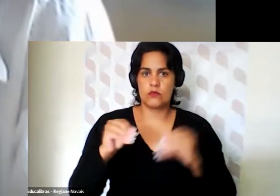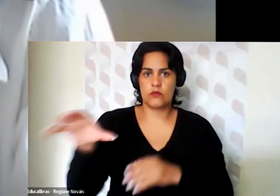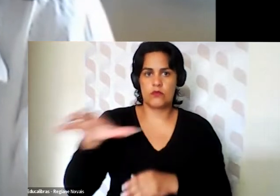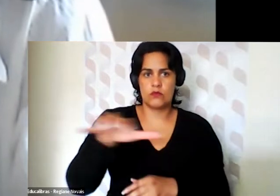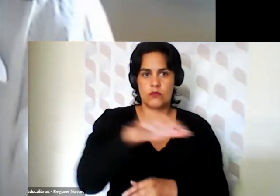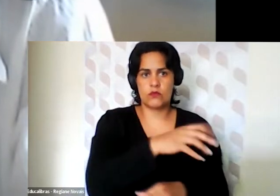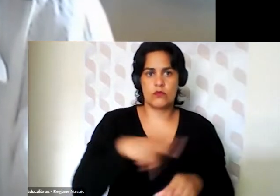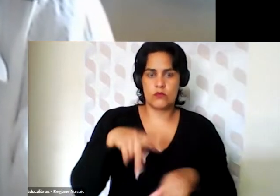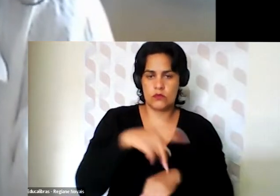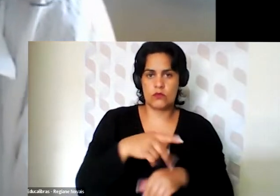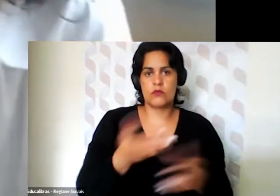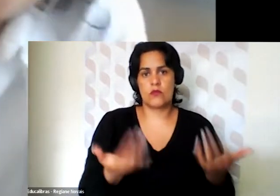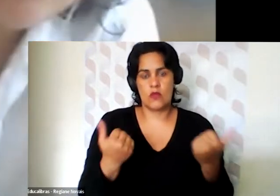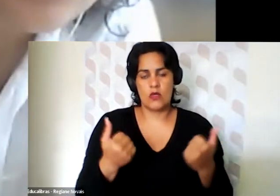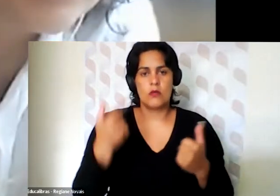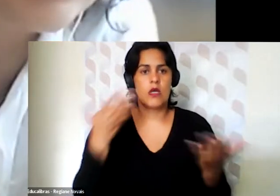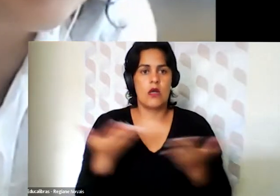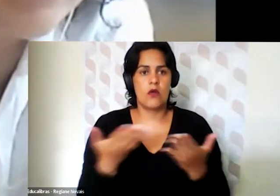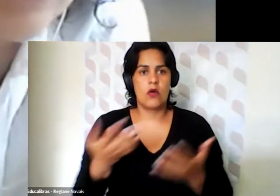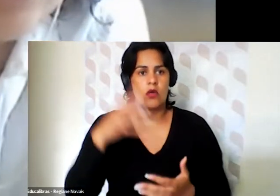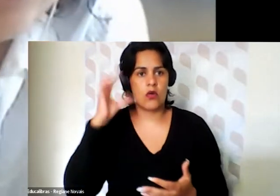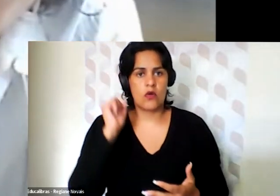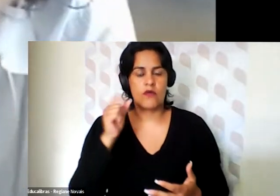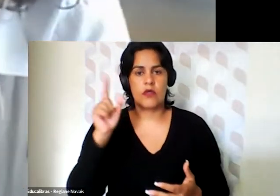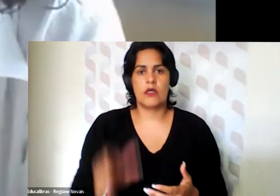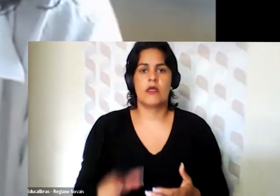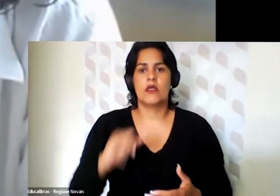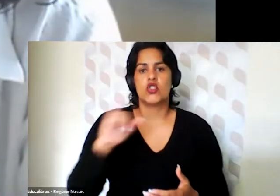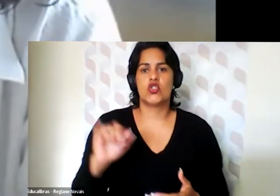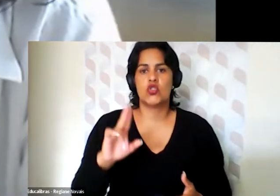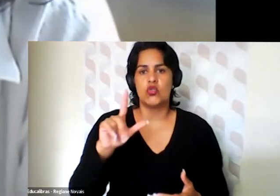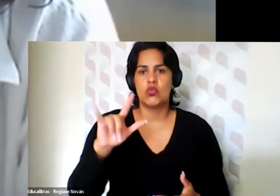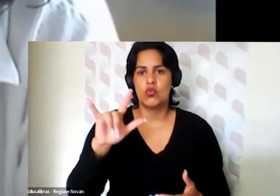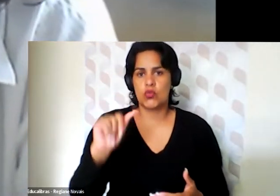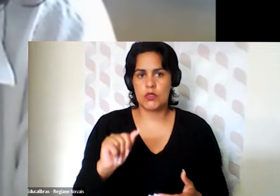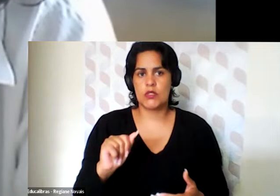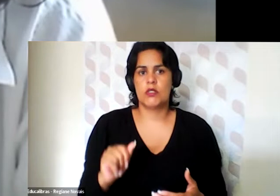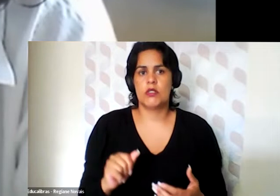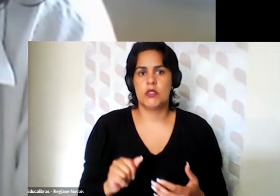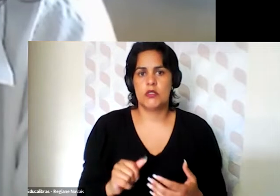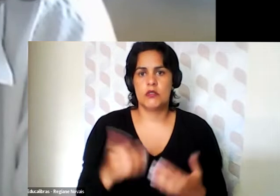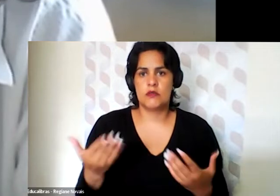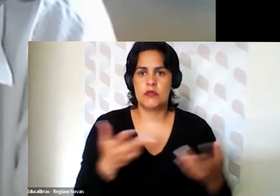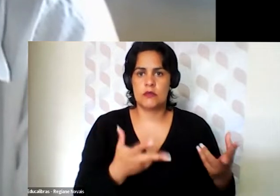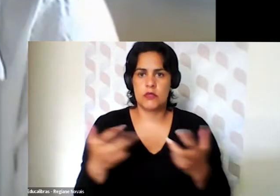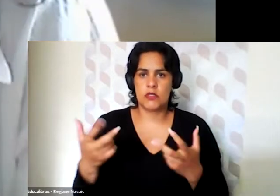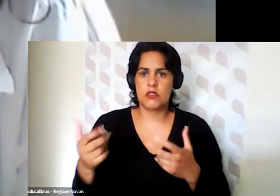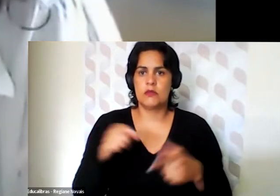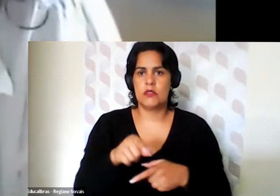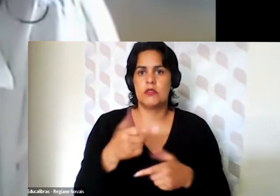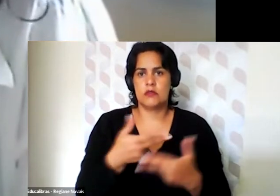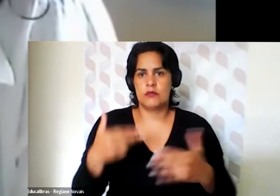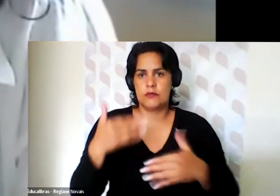France. It's an honor to be here to participate in this extremely important high-level panel at Pour le